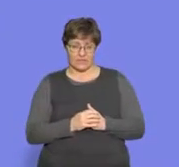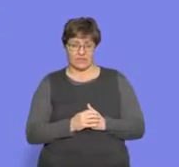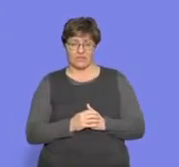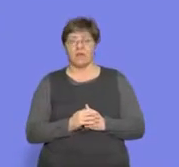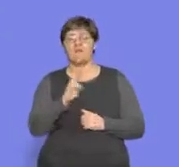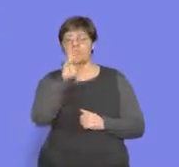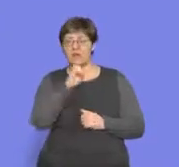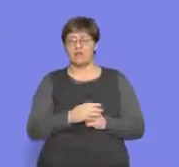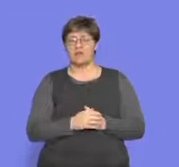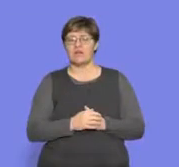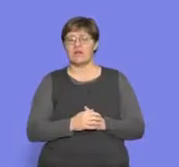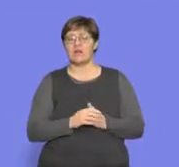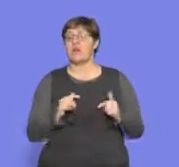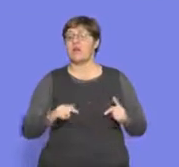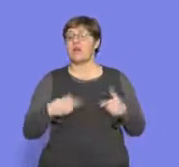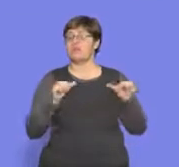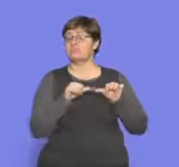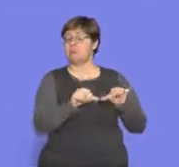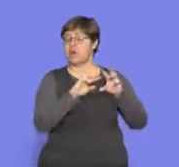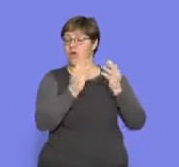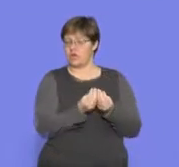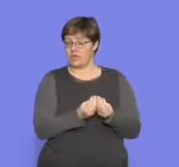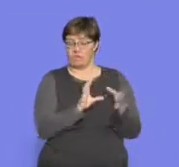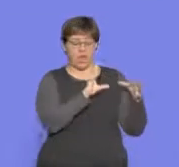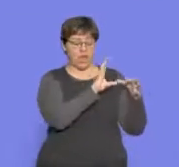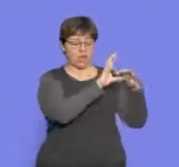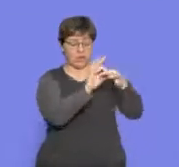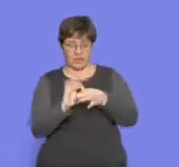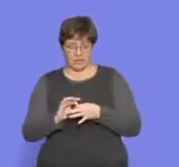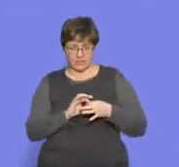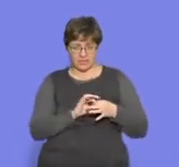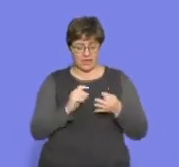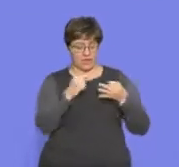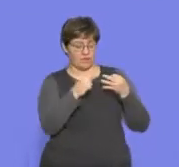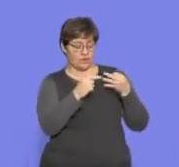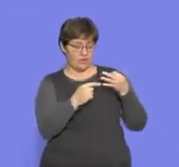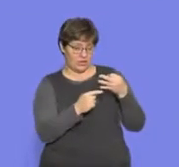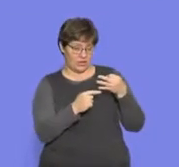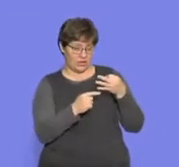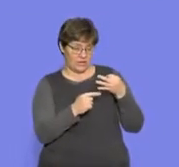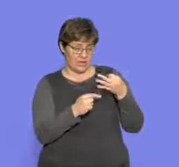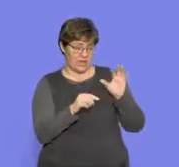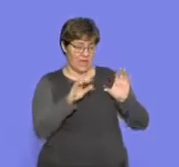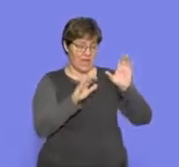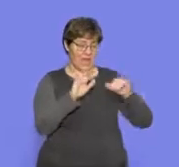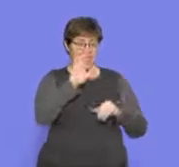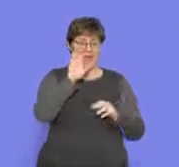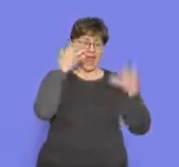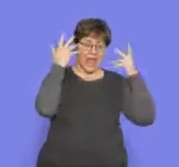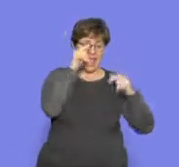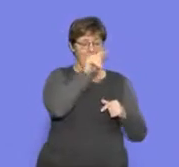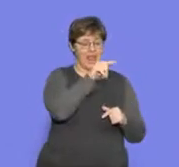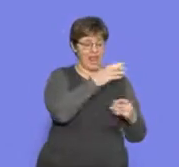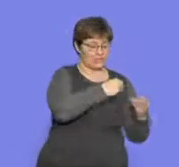look at the form of lives existing on Earth, there's an interconnectedness between the three components, but there's also